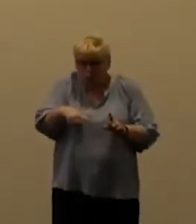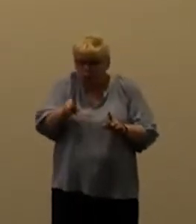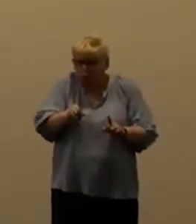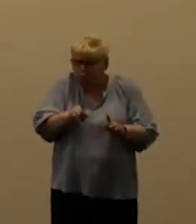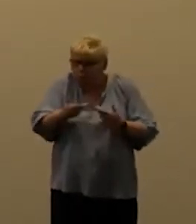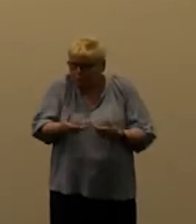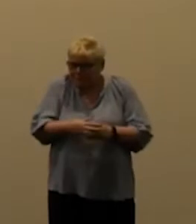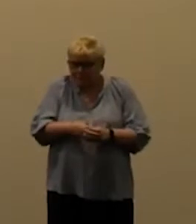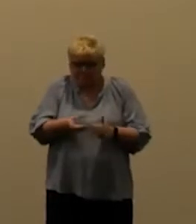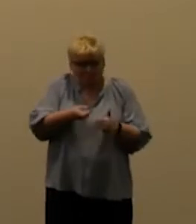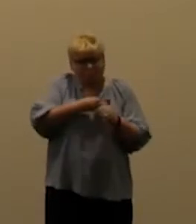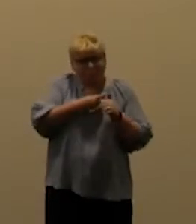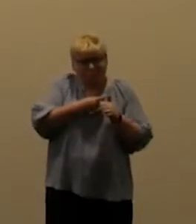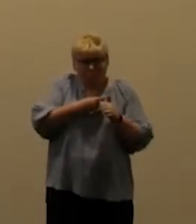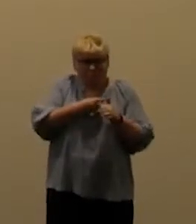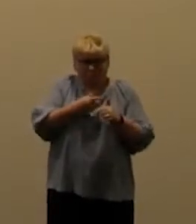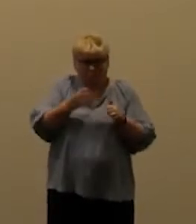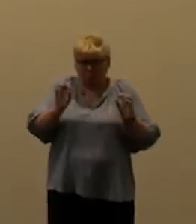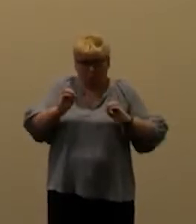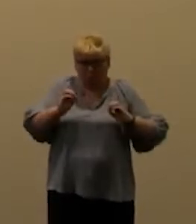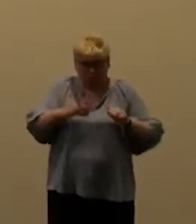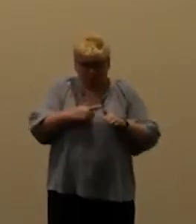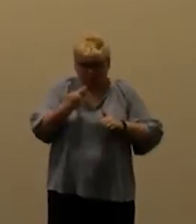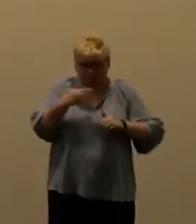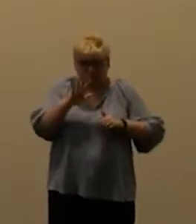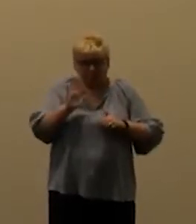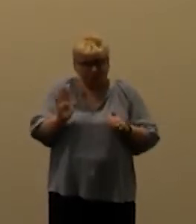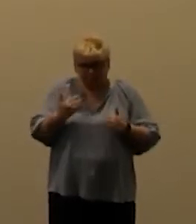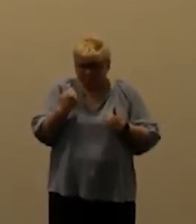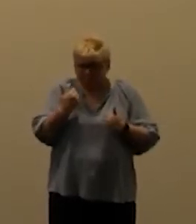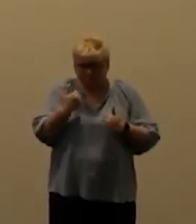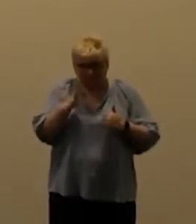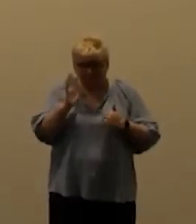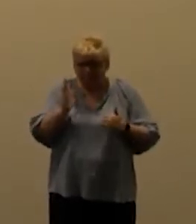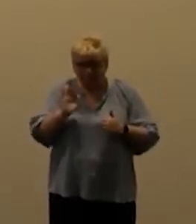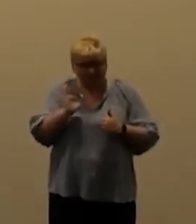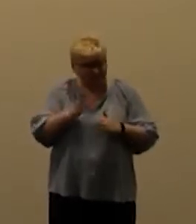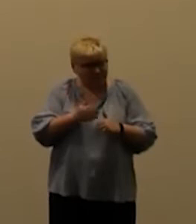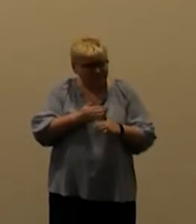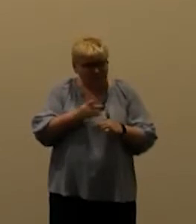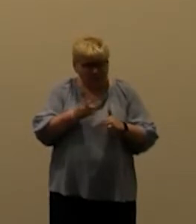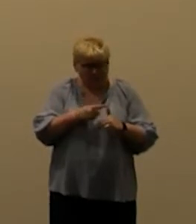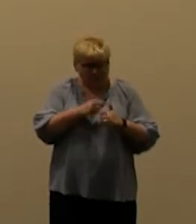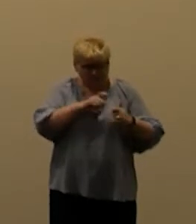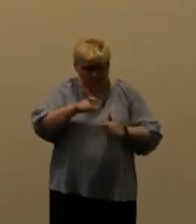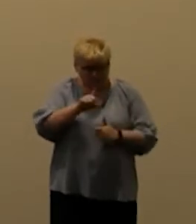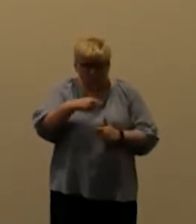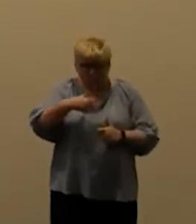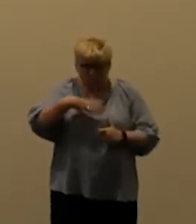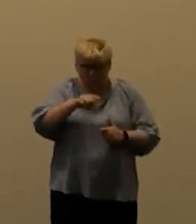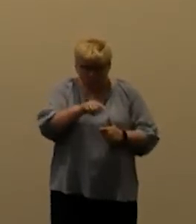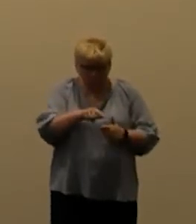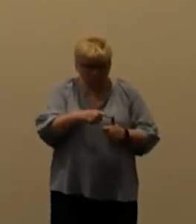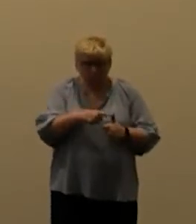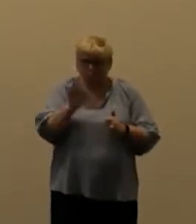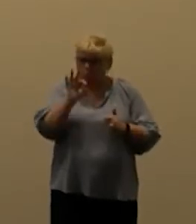is we don't really do anything. We can just have it as is and just let it be. We can just apply our original desired state and basically